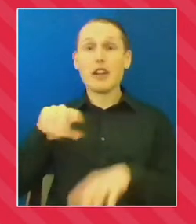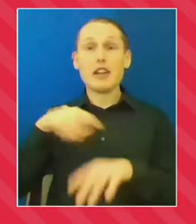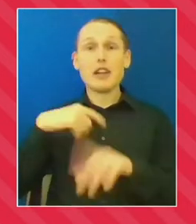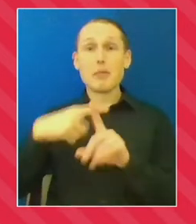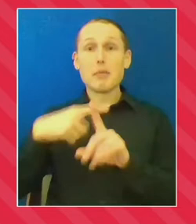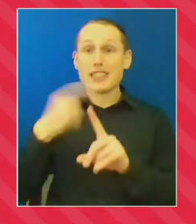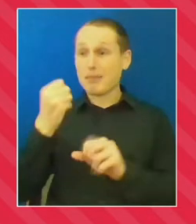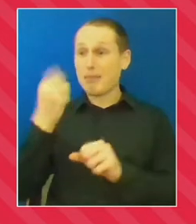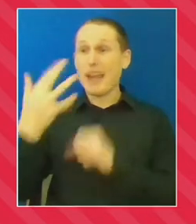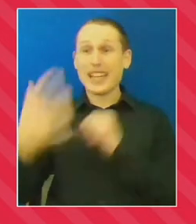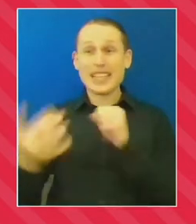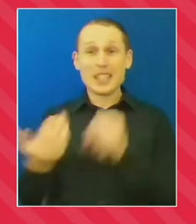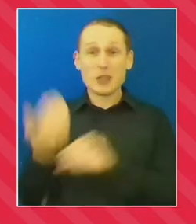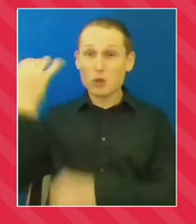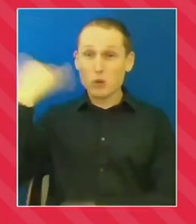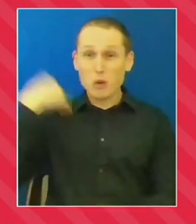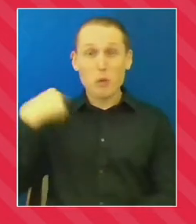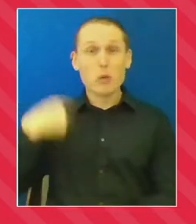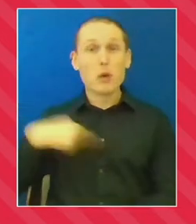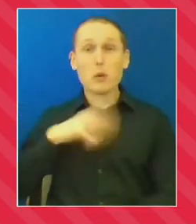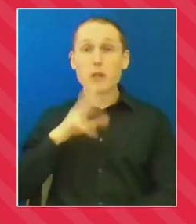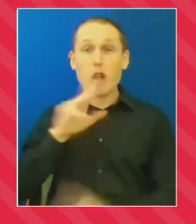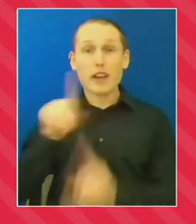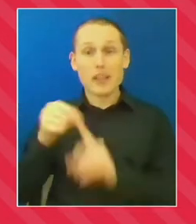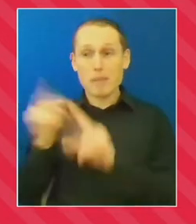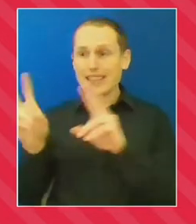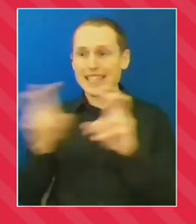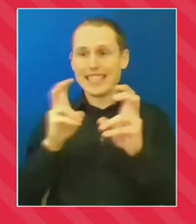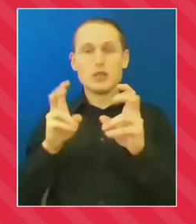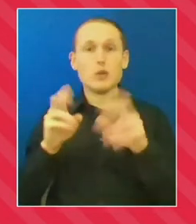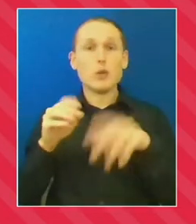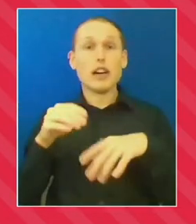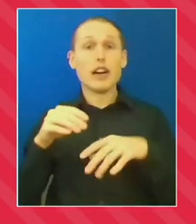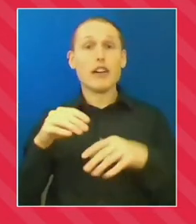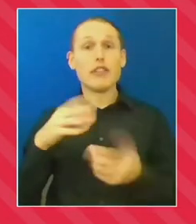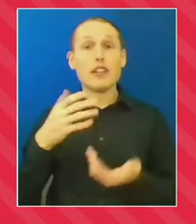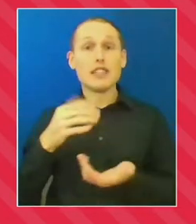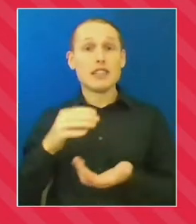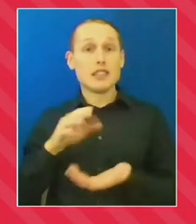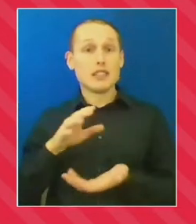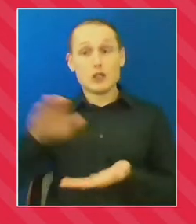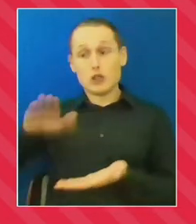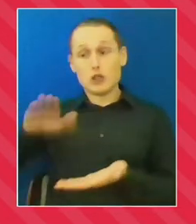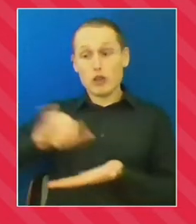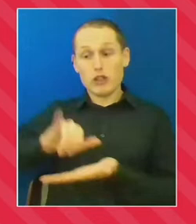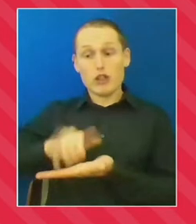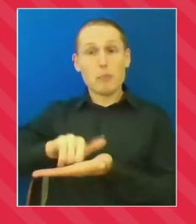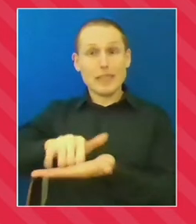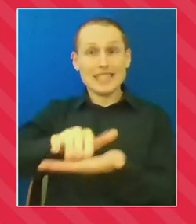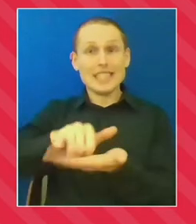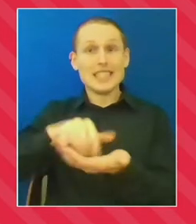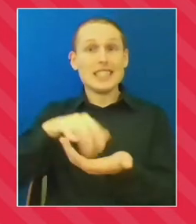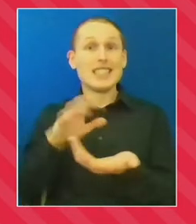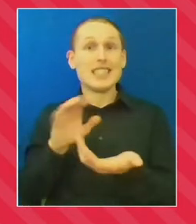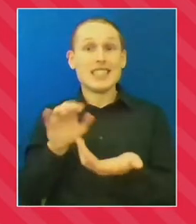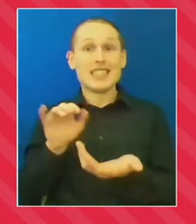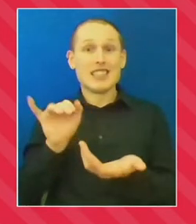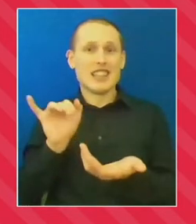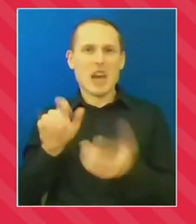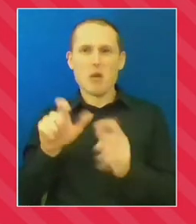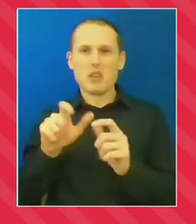were talking about the issue of childhood obesity, which led us to a broader conversation of food access